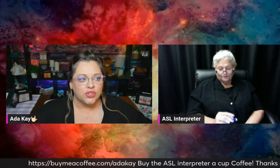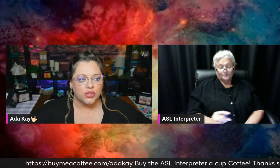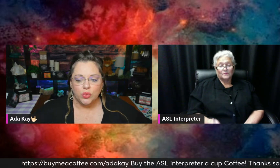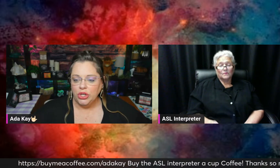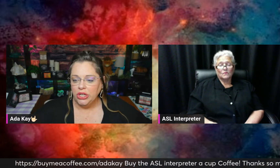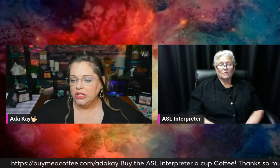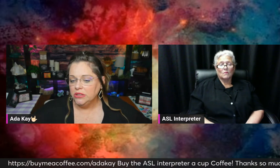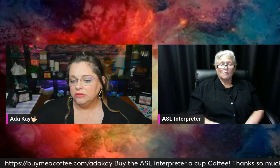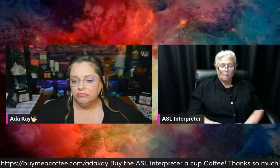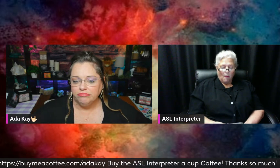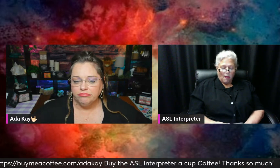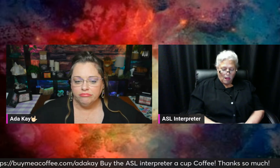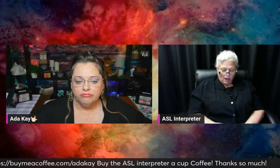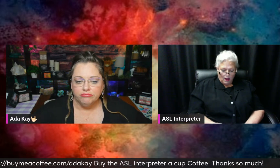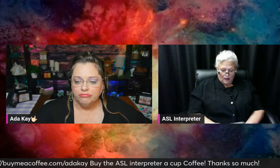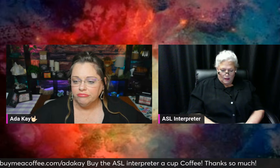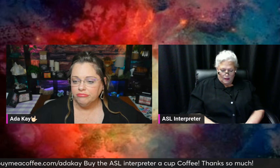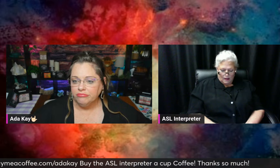That's sweet.